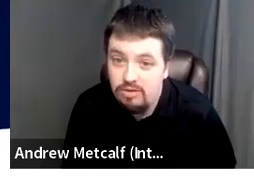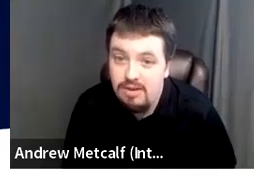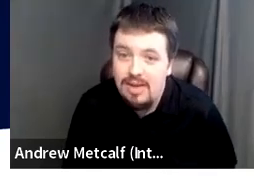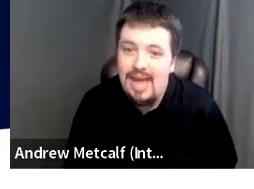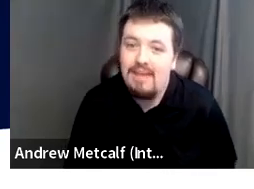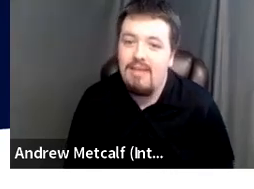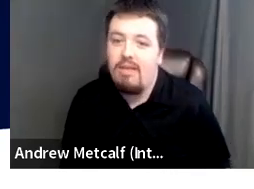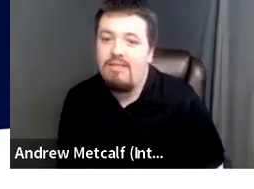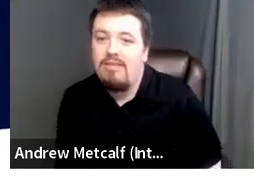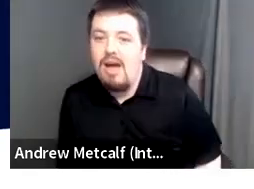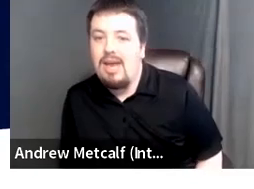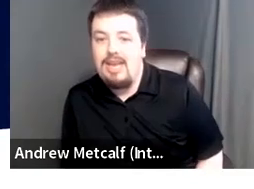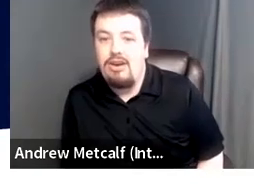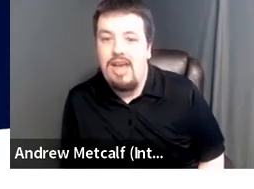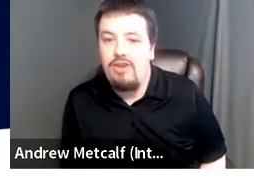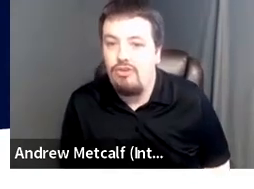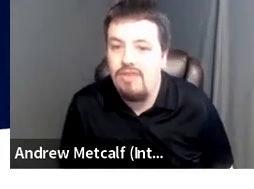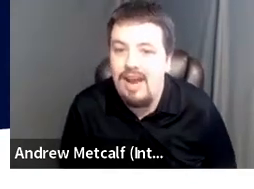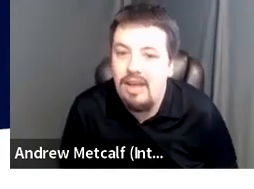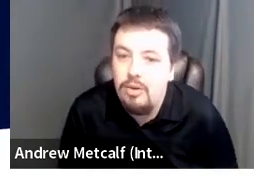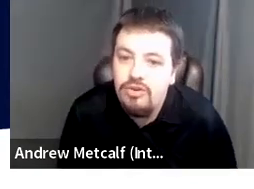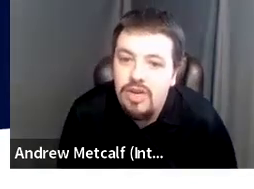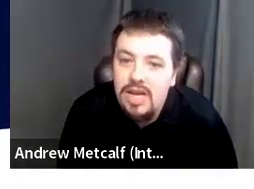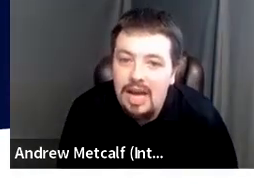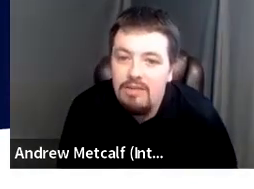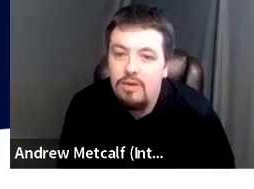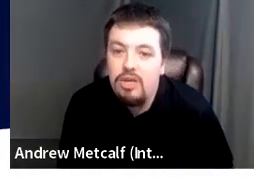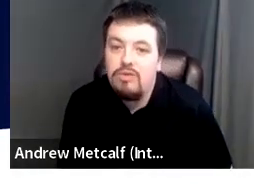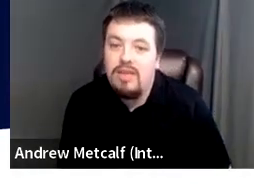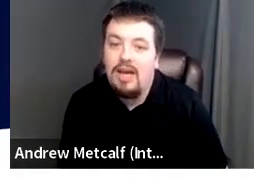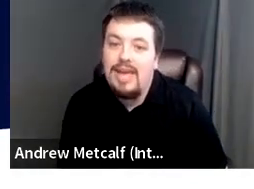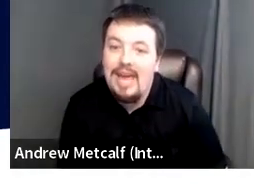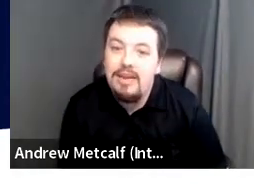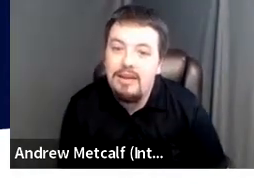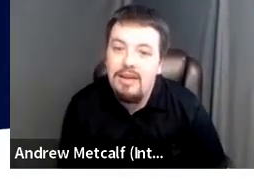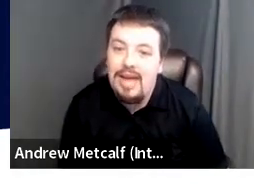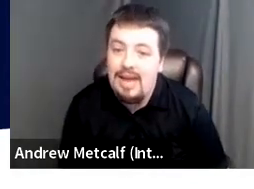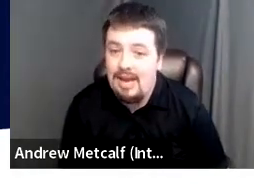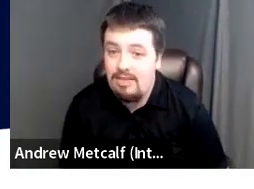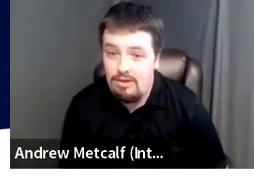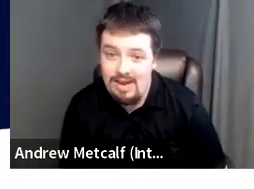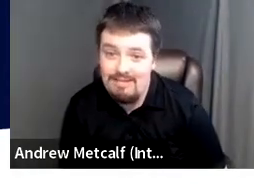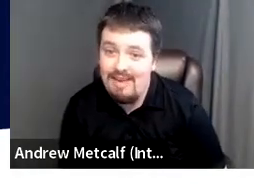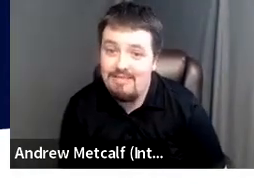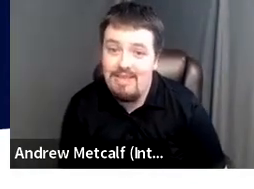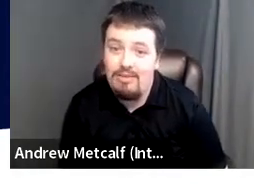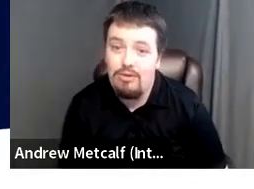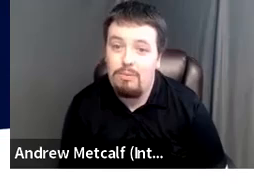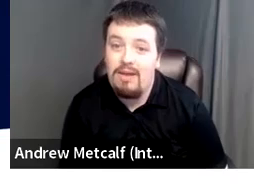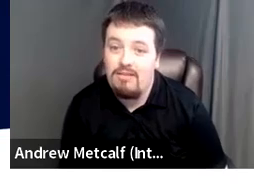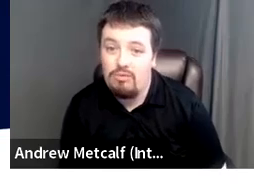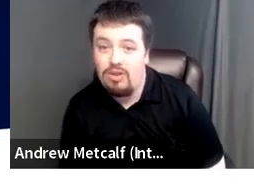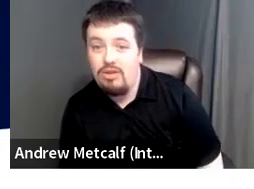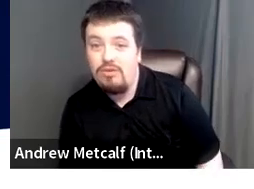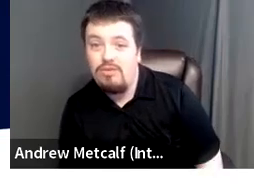of the world. ASL is not an international sign language. It's only used Canada and the United States. That's the only